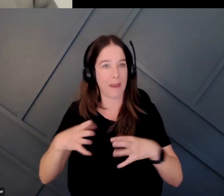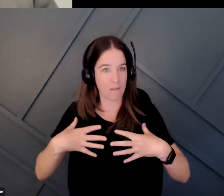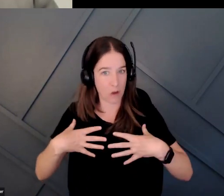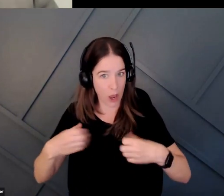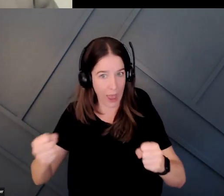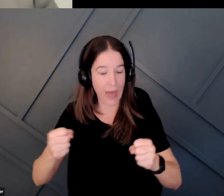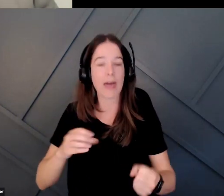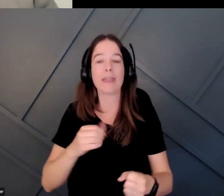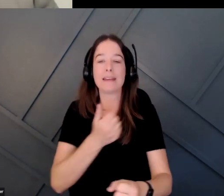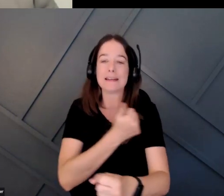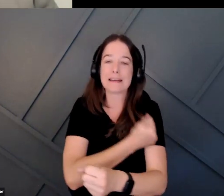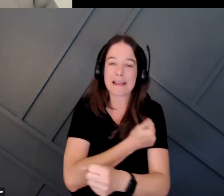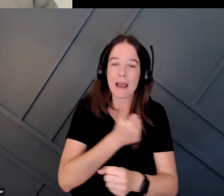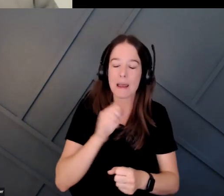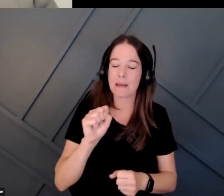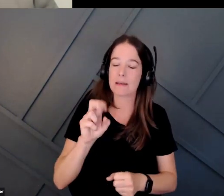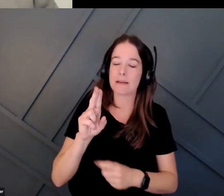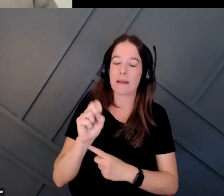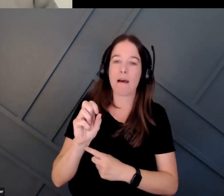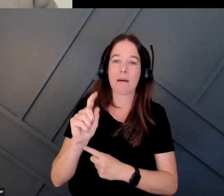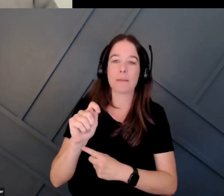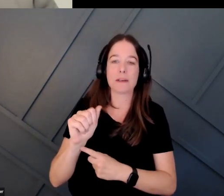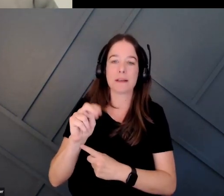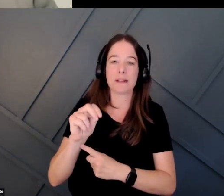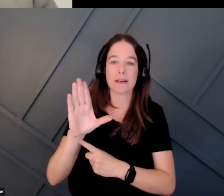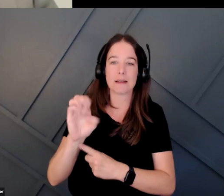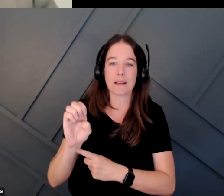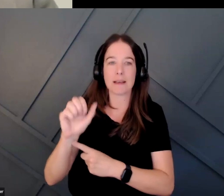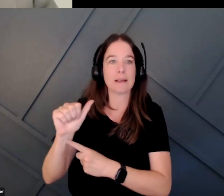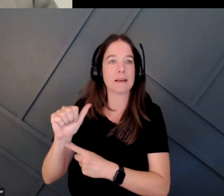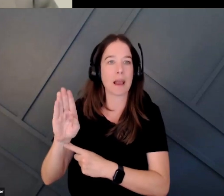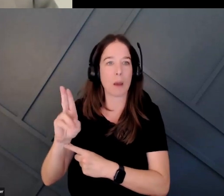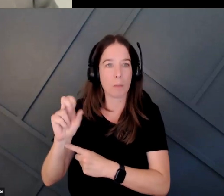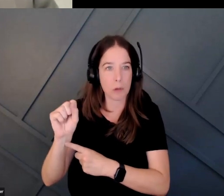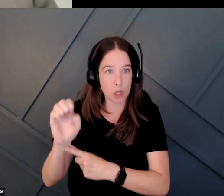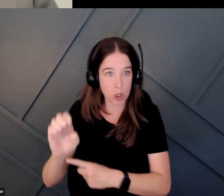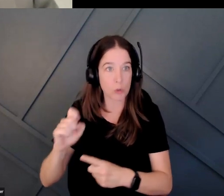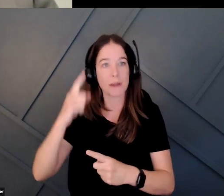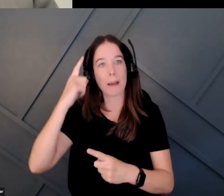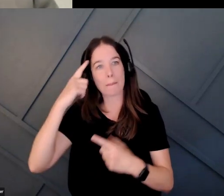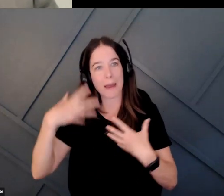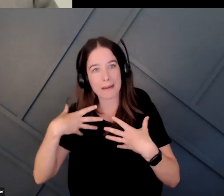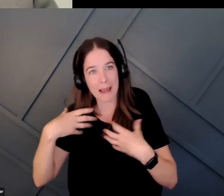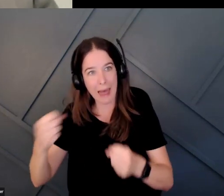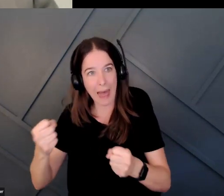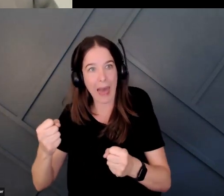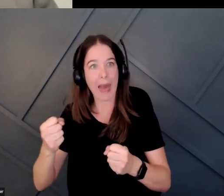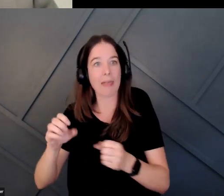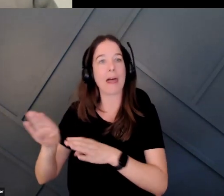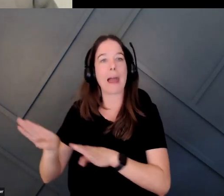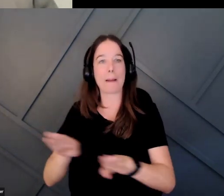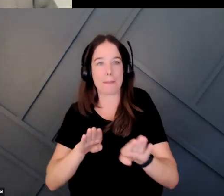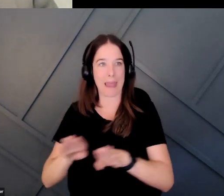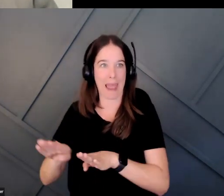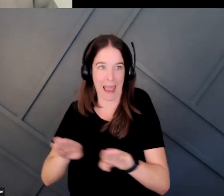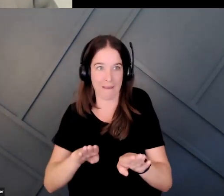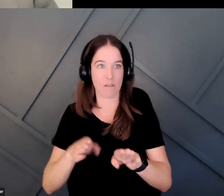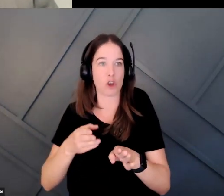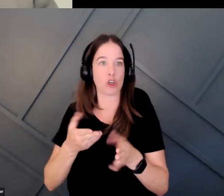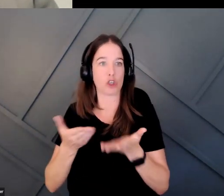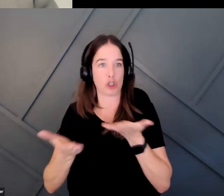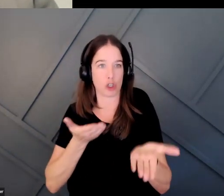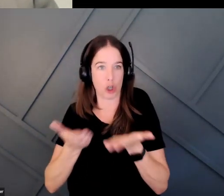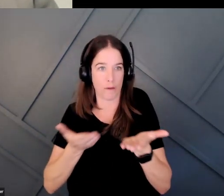Services Administration within the U.S. Department of Human Services. Through her role, Ms. Jerry coordinates with government